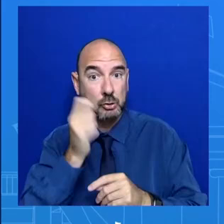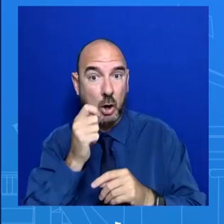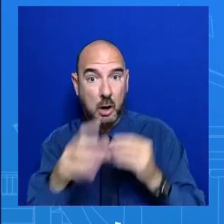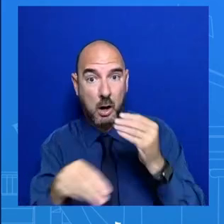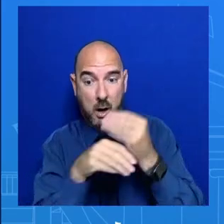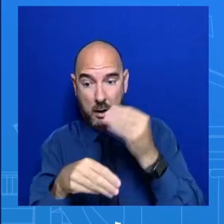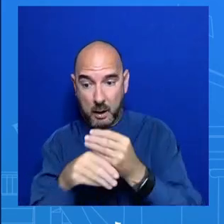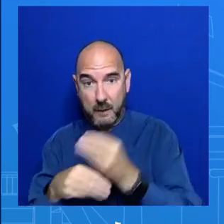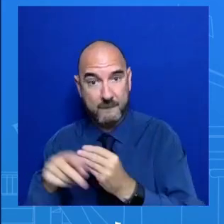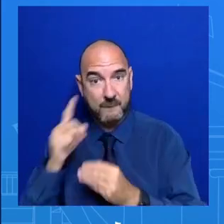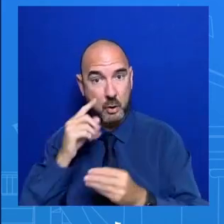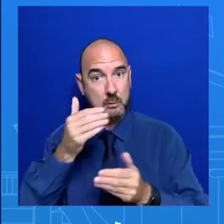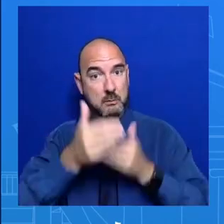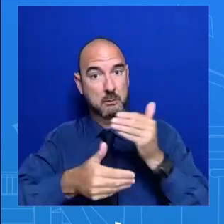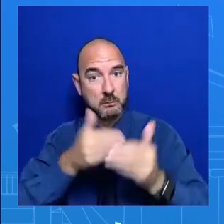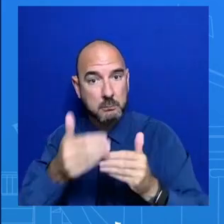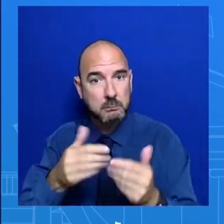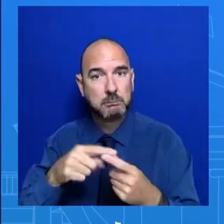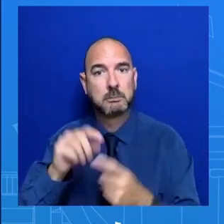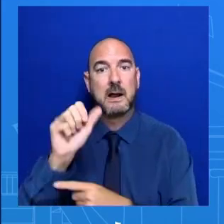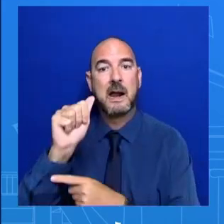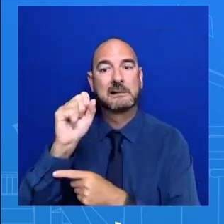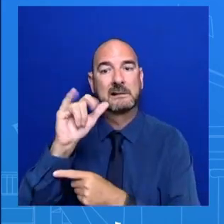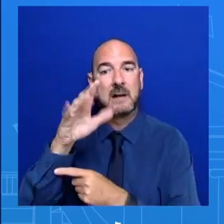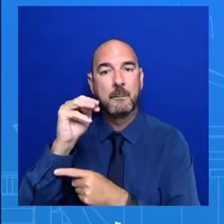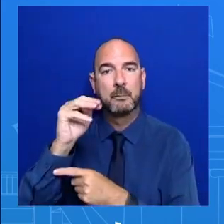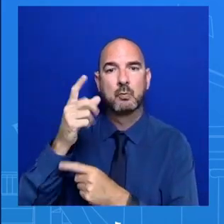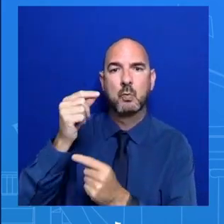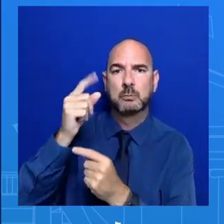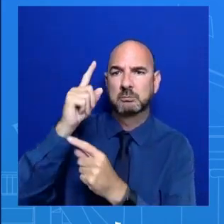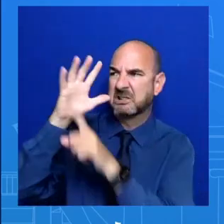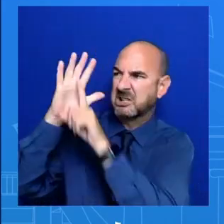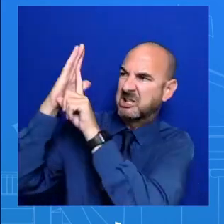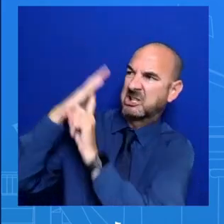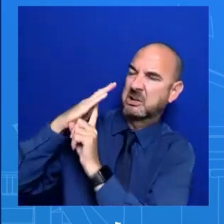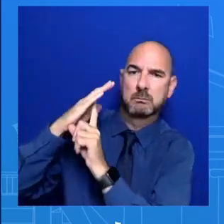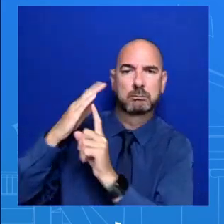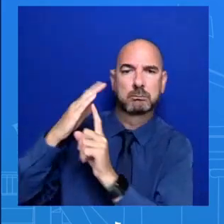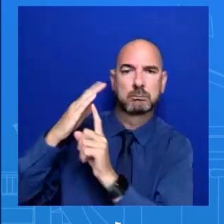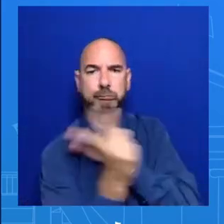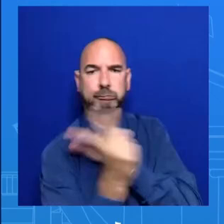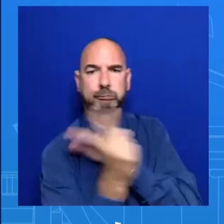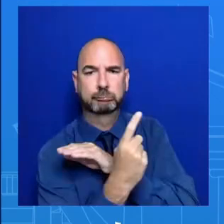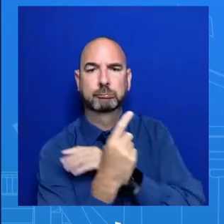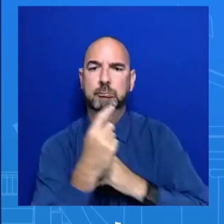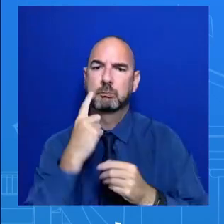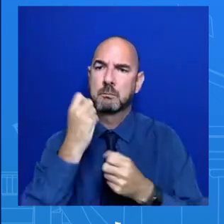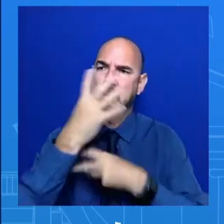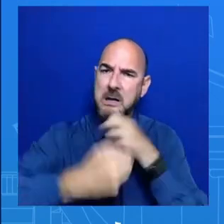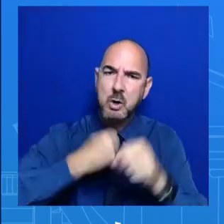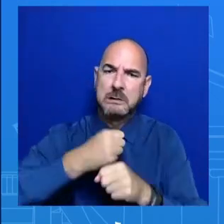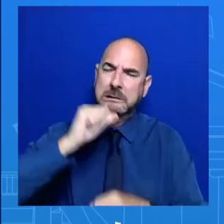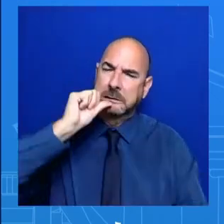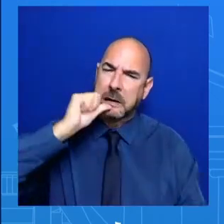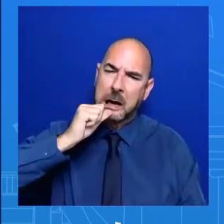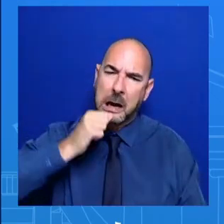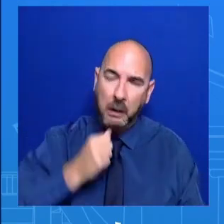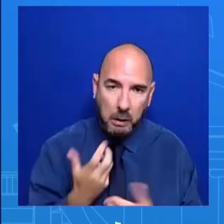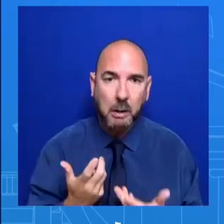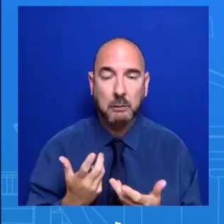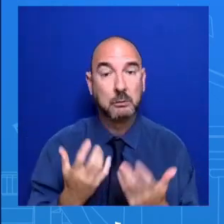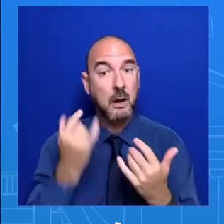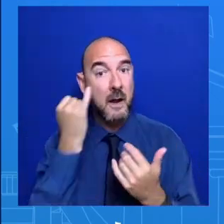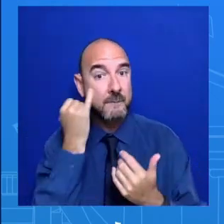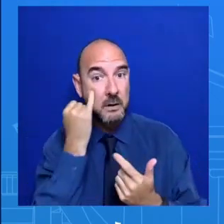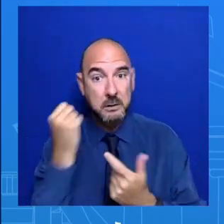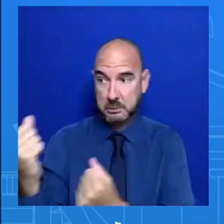resolved in a few months and not years, a temporary emergency authority to shut down the border when the system is